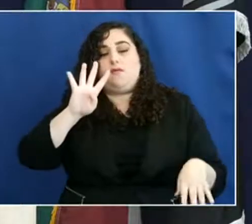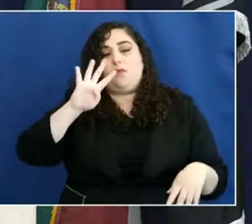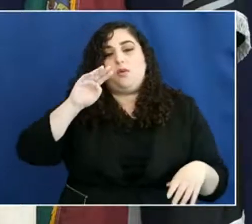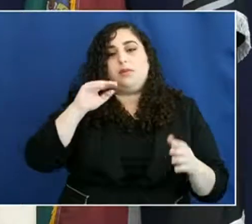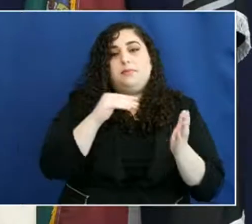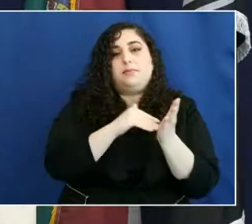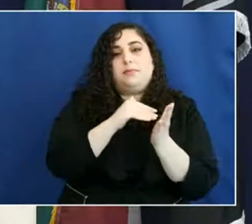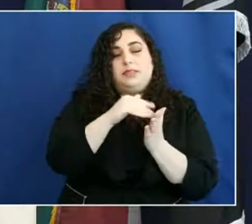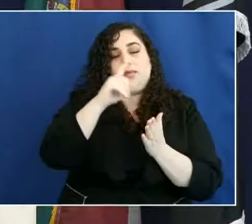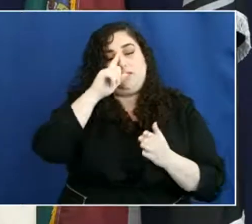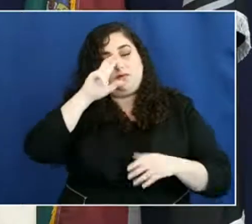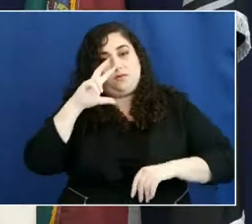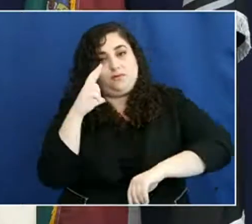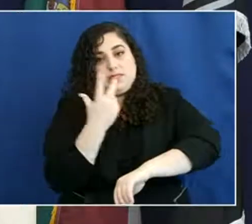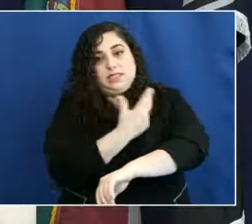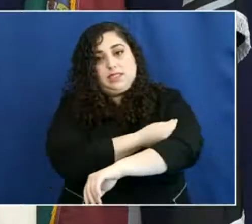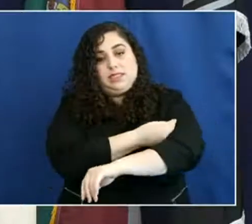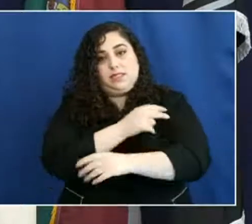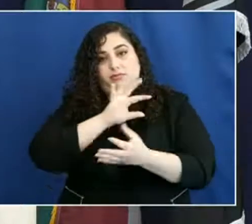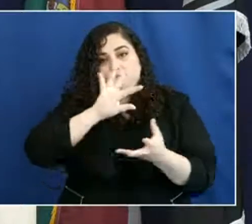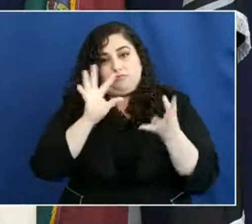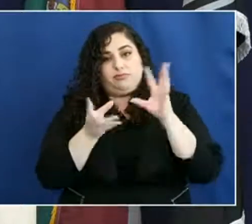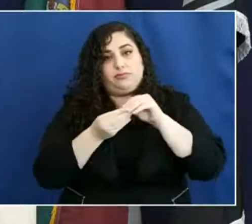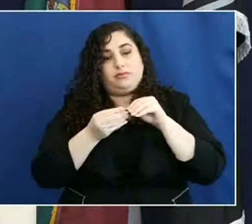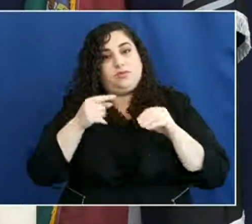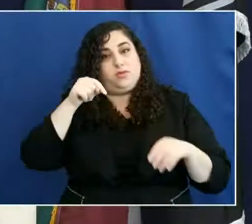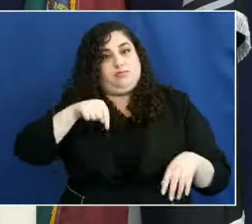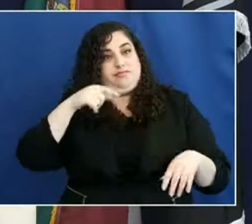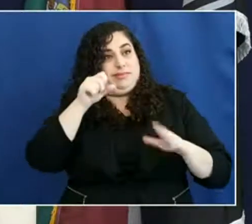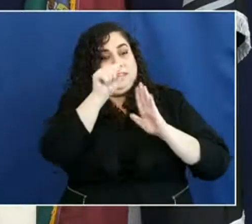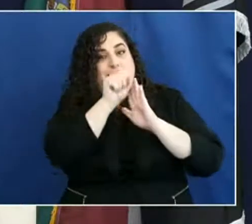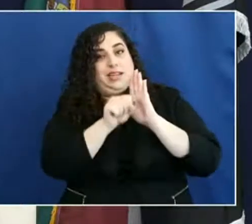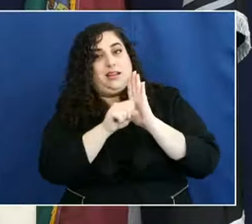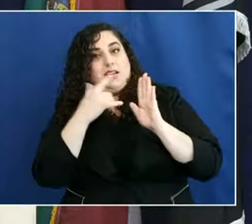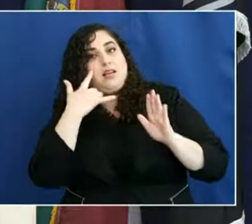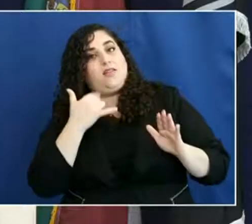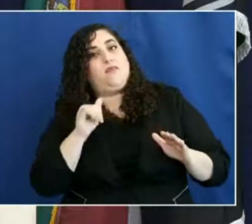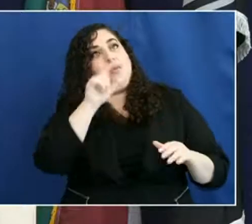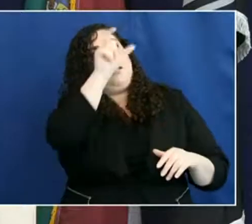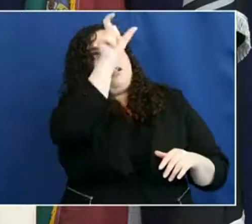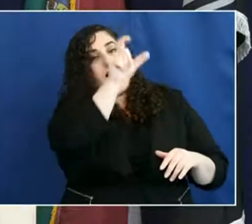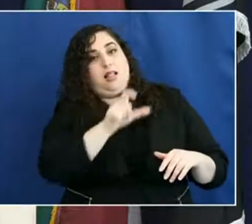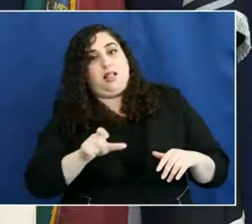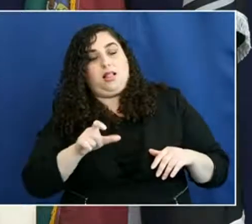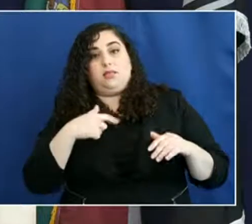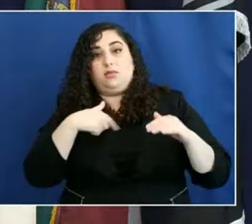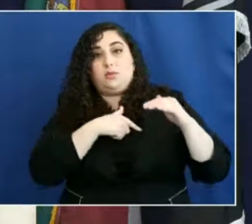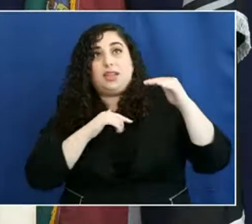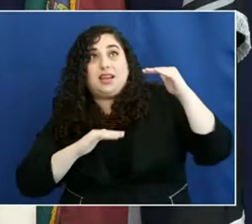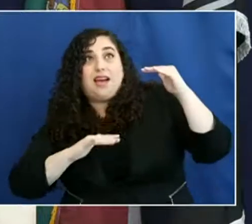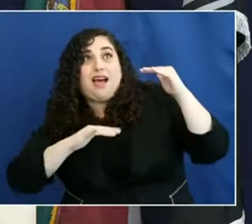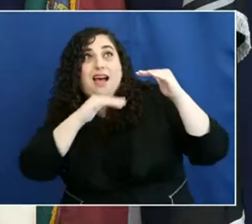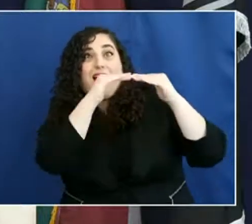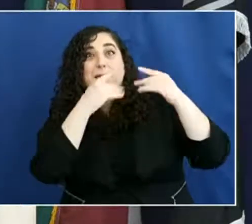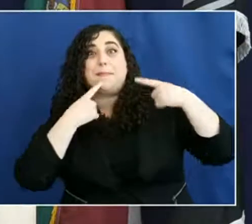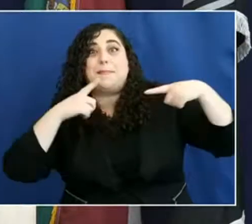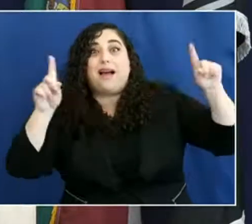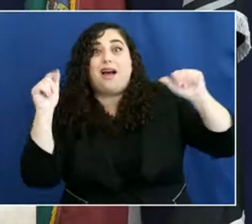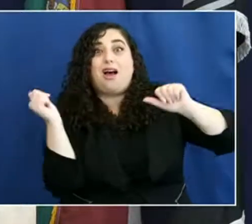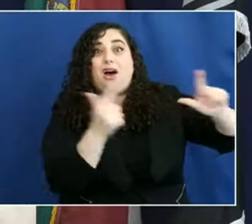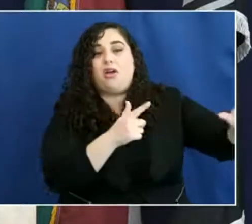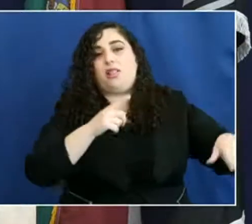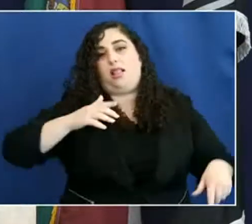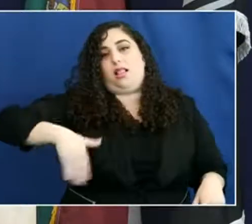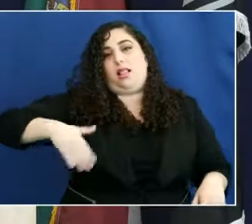vaccines in the top HPI quartile. We are not there yet, but at the point that we arrive there, then as a region, we